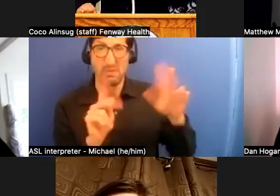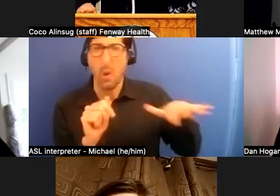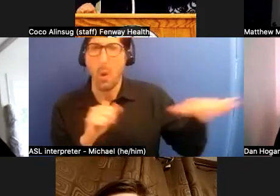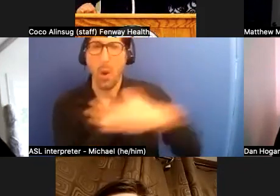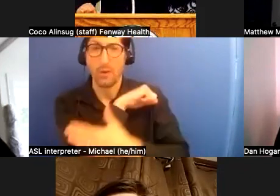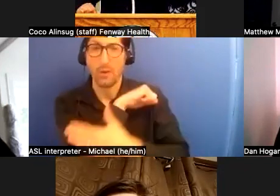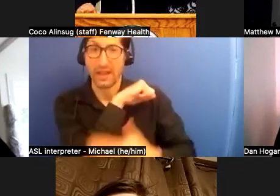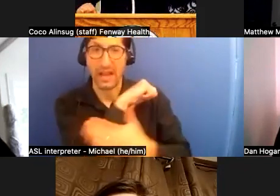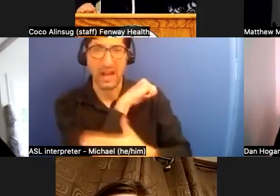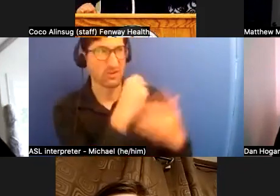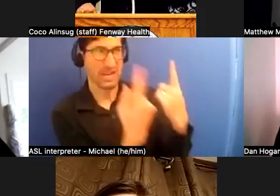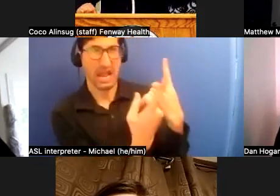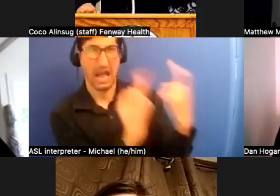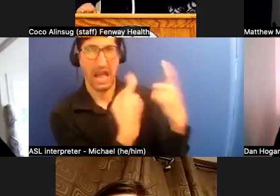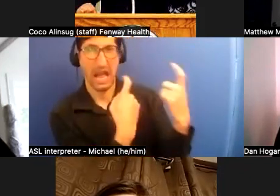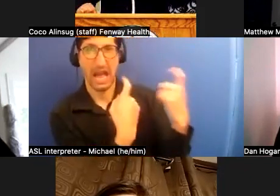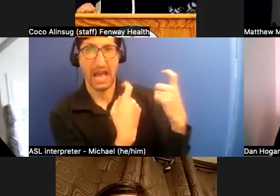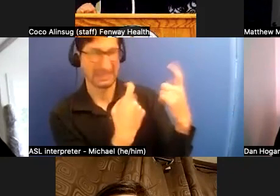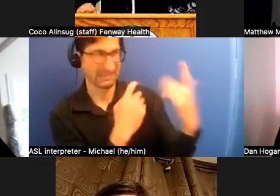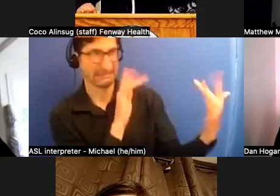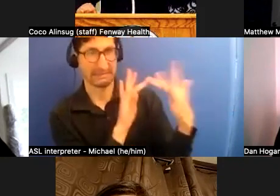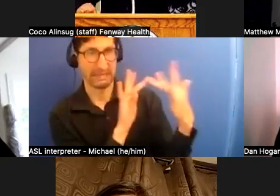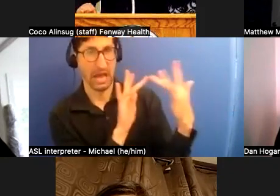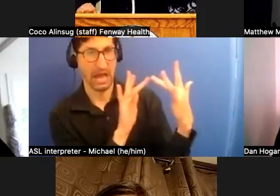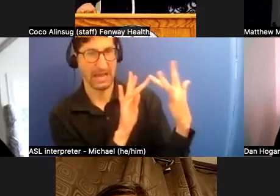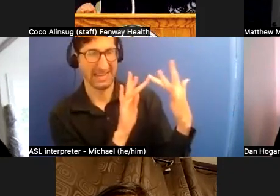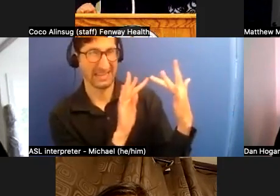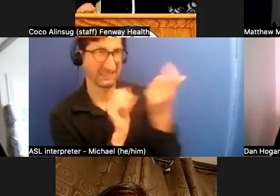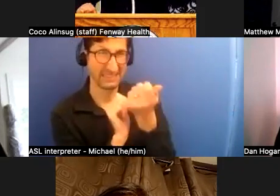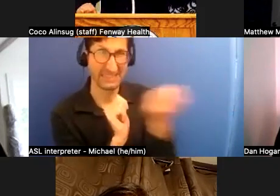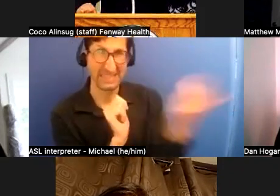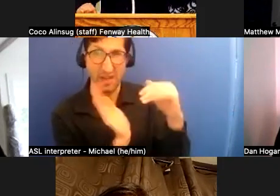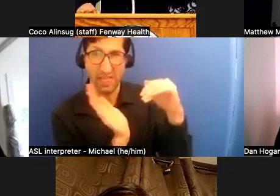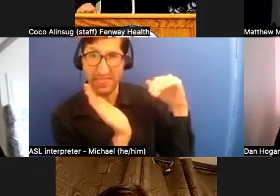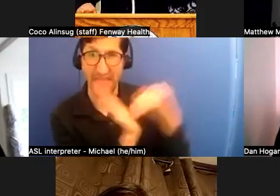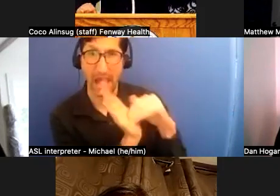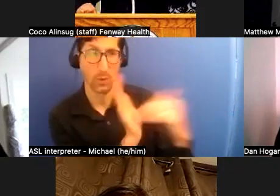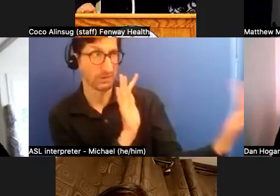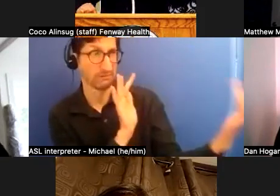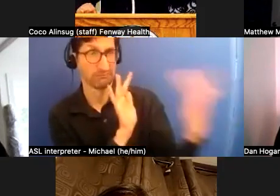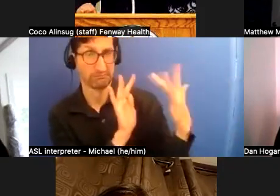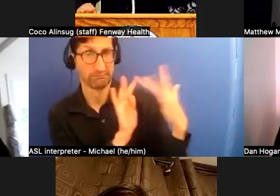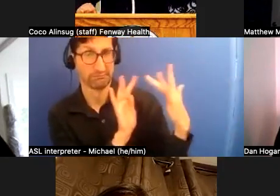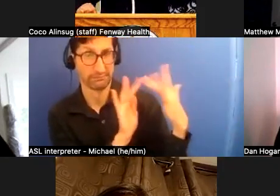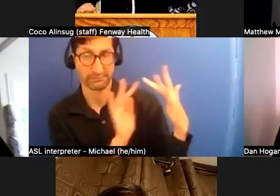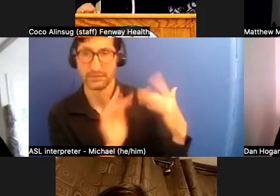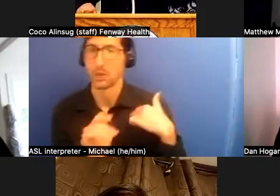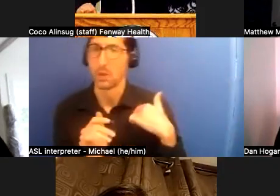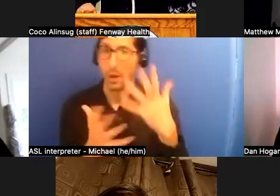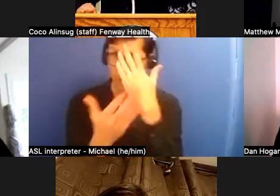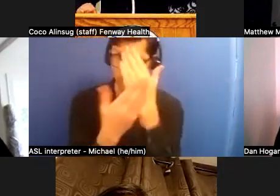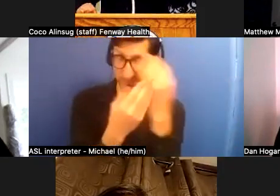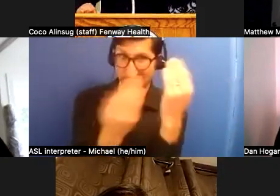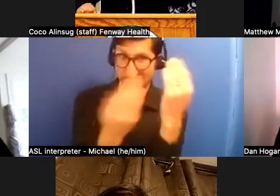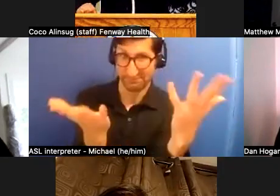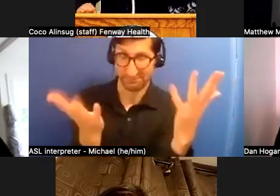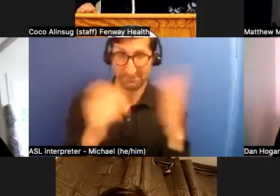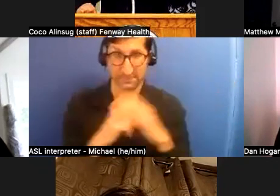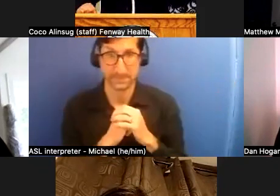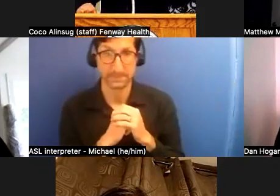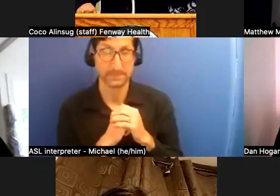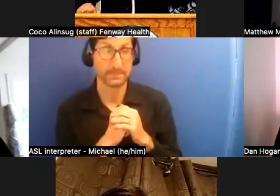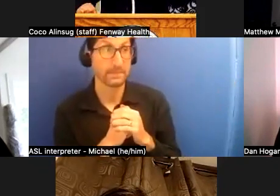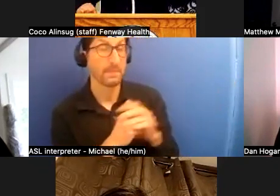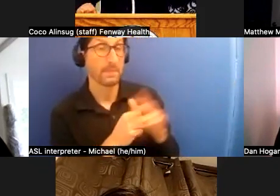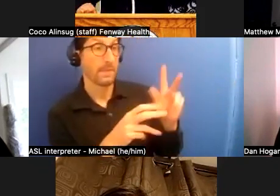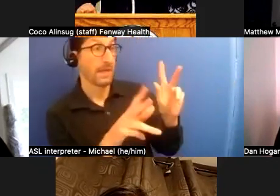country. I will tell the folks of this community to acknowledge the people, the